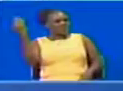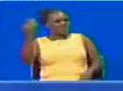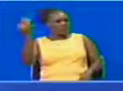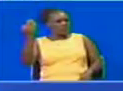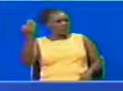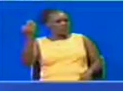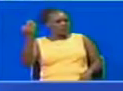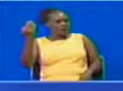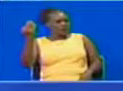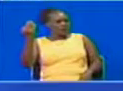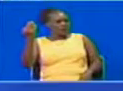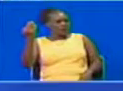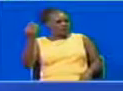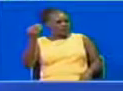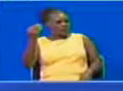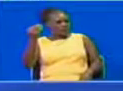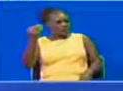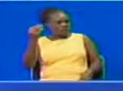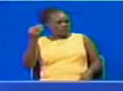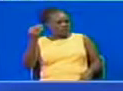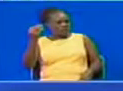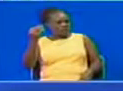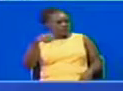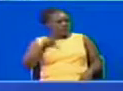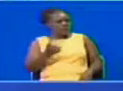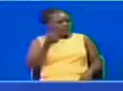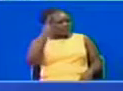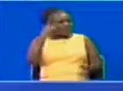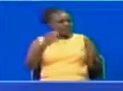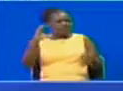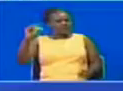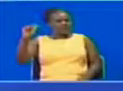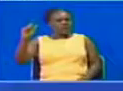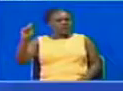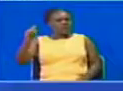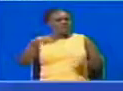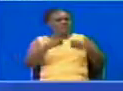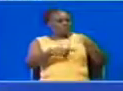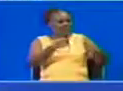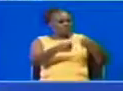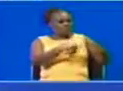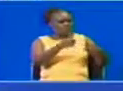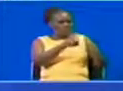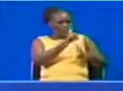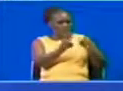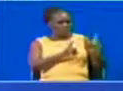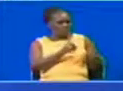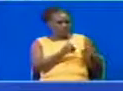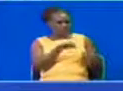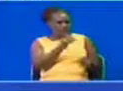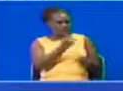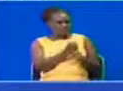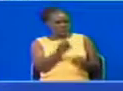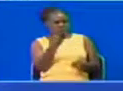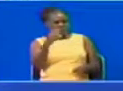have universities where students don't do cuts. Yeah. Students don't understand that cuts mean continuous assessment tests. Mm-hmm. So they do